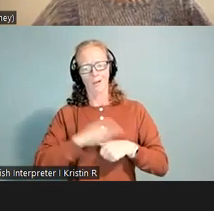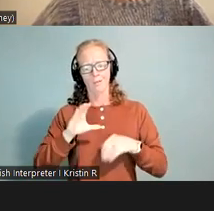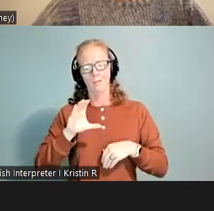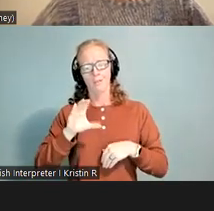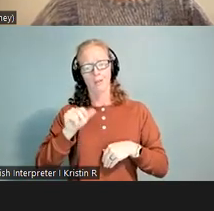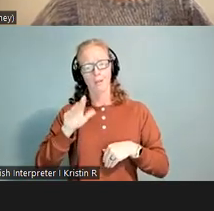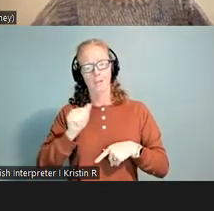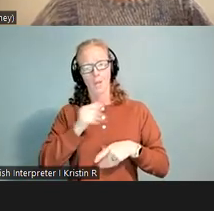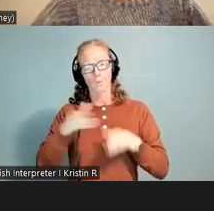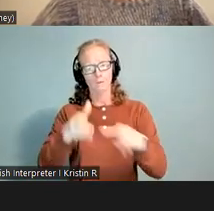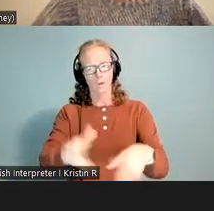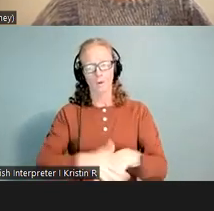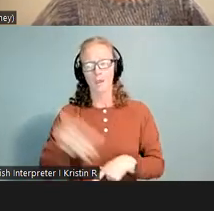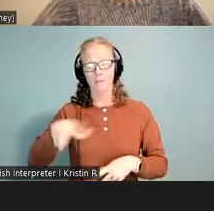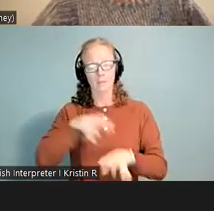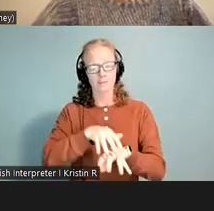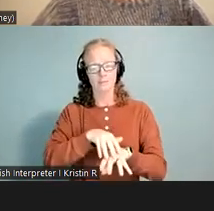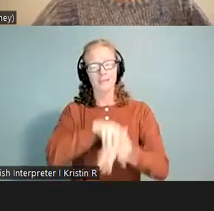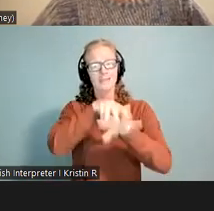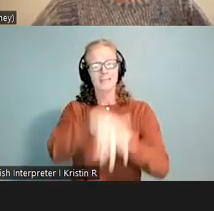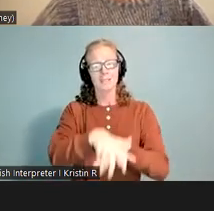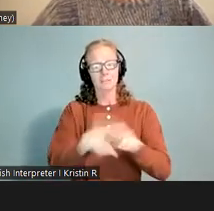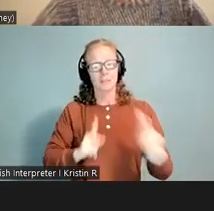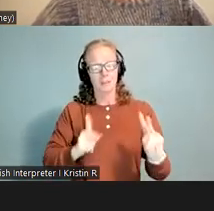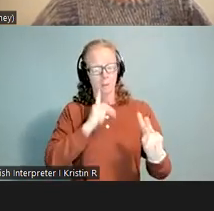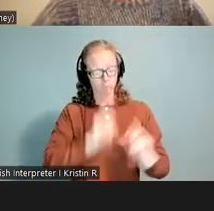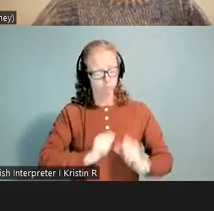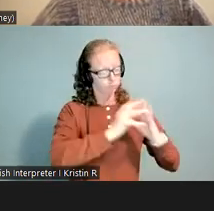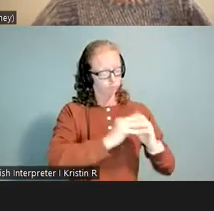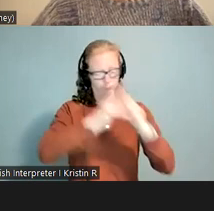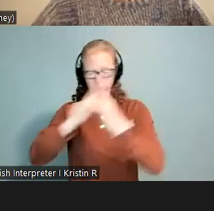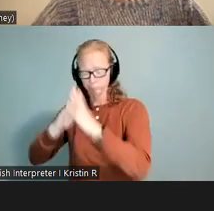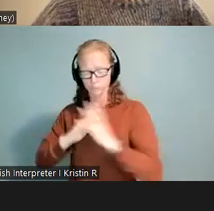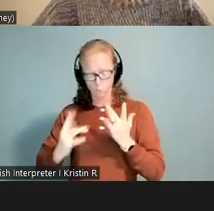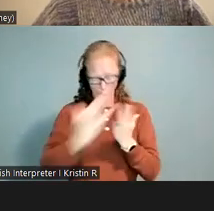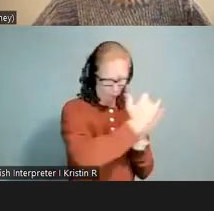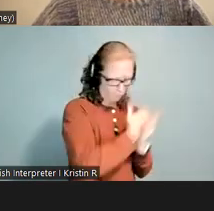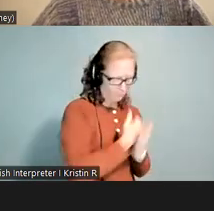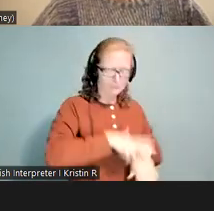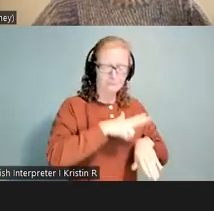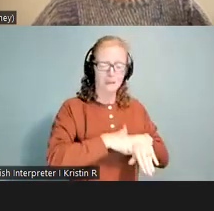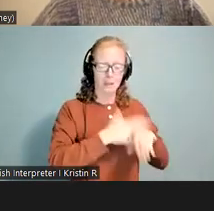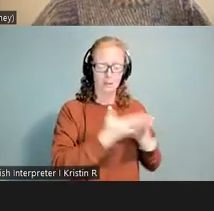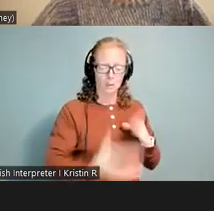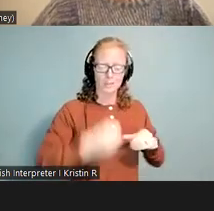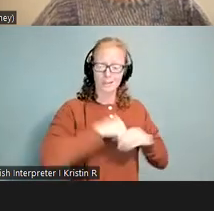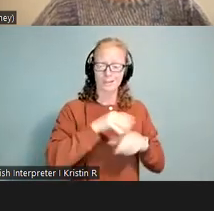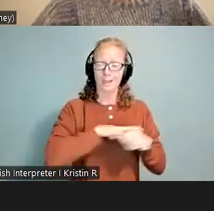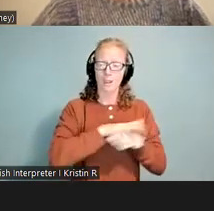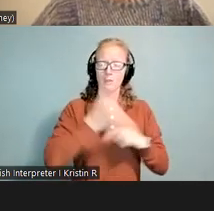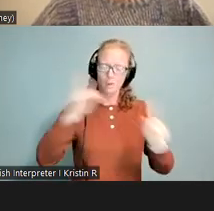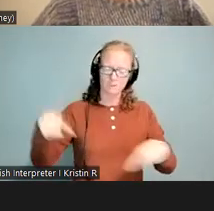Indigenous people have created communities and summer encampments to harvest and enjoy the plentiful natural resources of the area for the